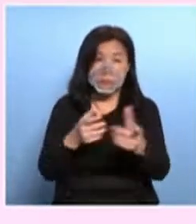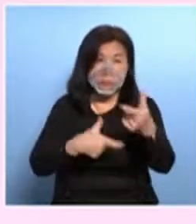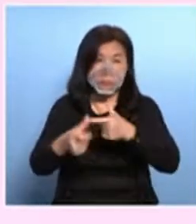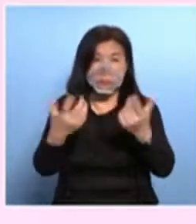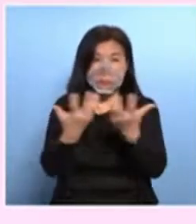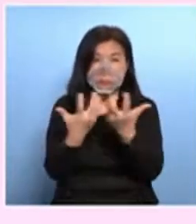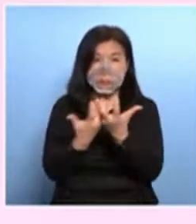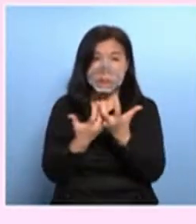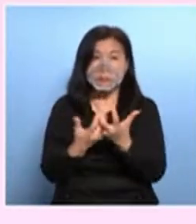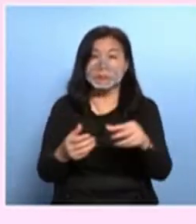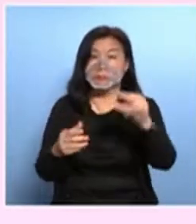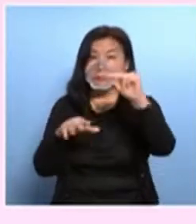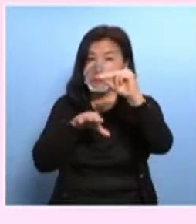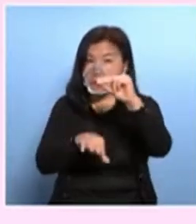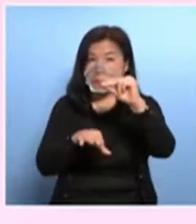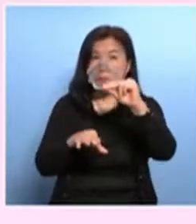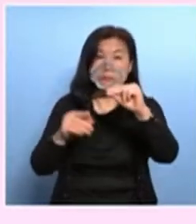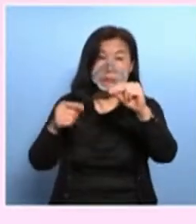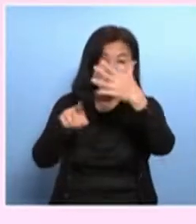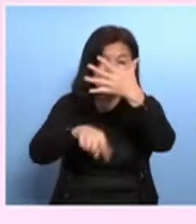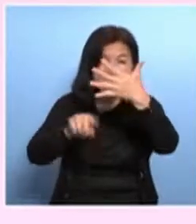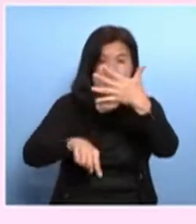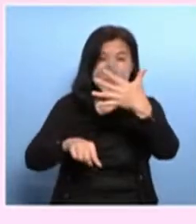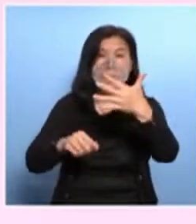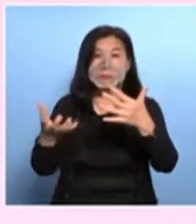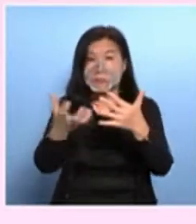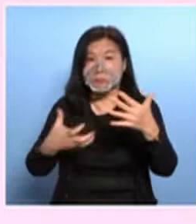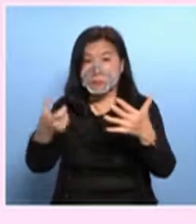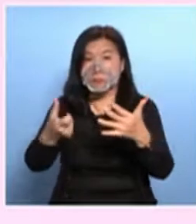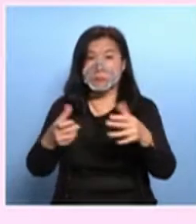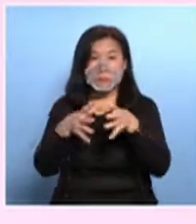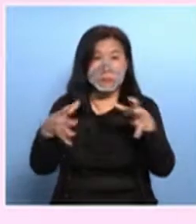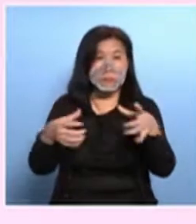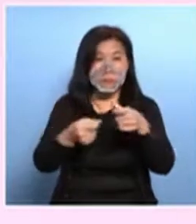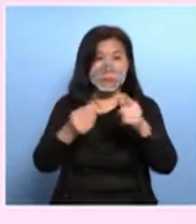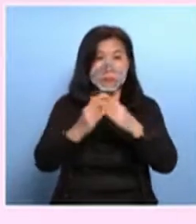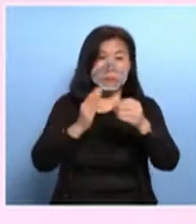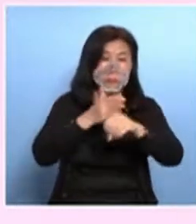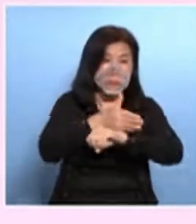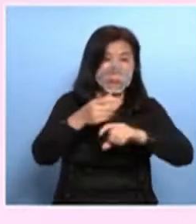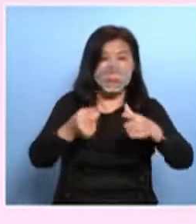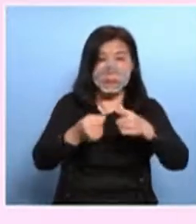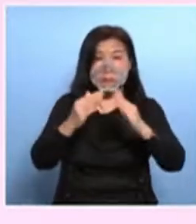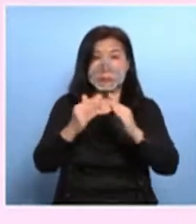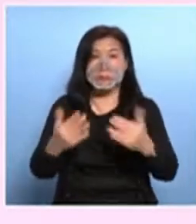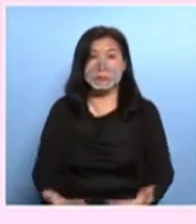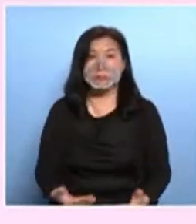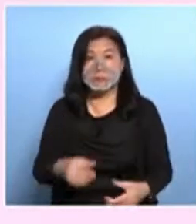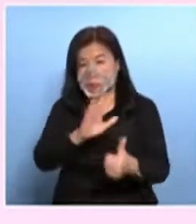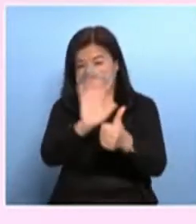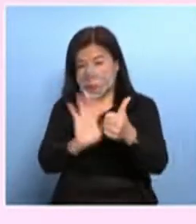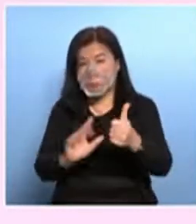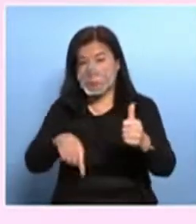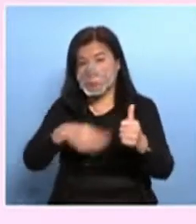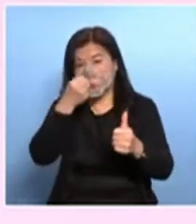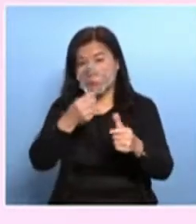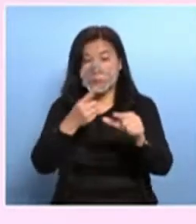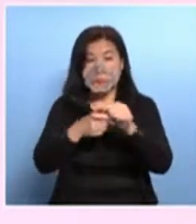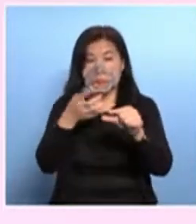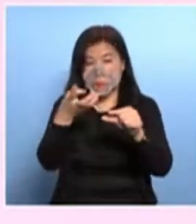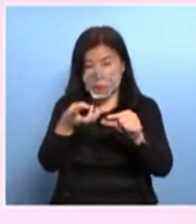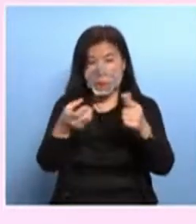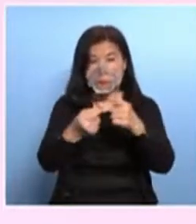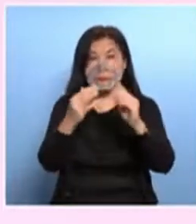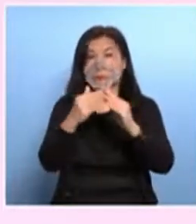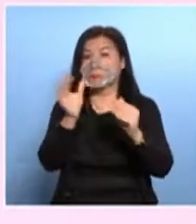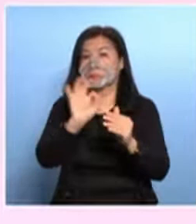large multinational enterprise, or MNE, groups with global turnover of at least 750 million euros, it